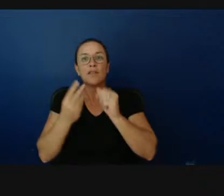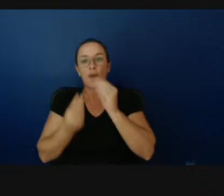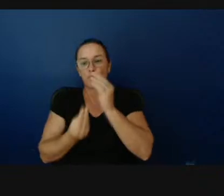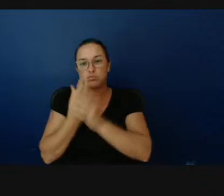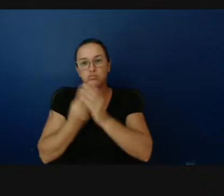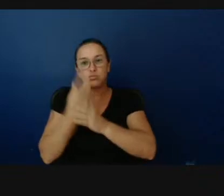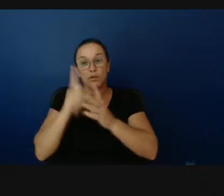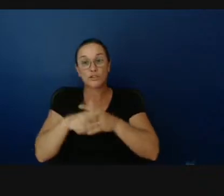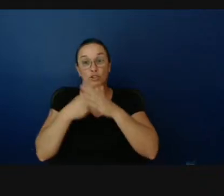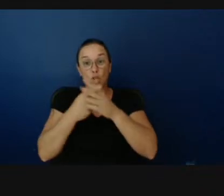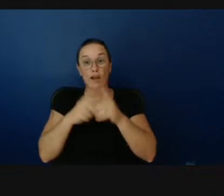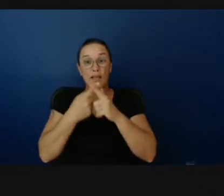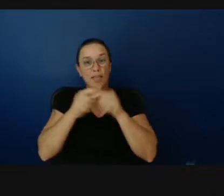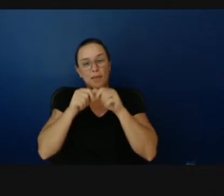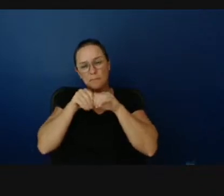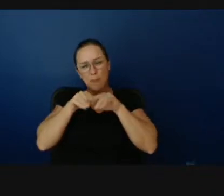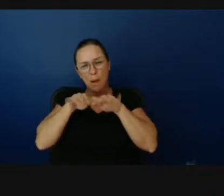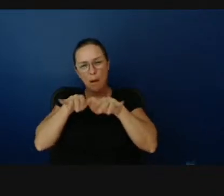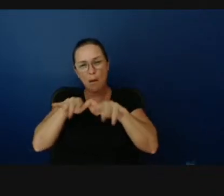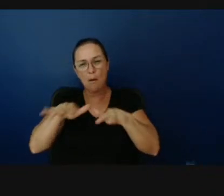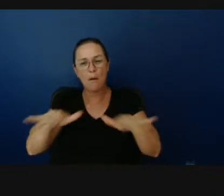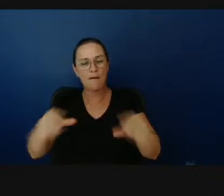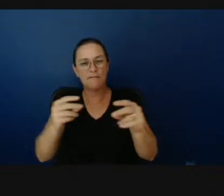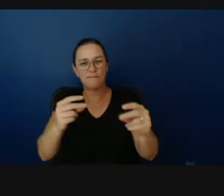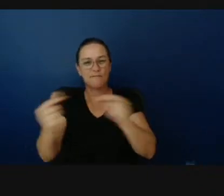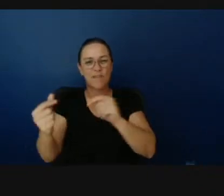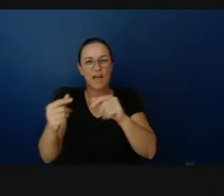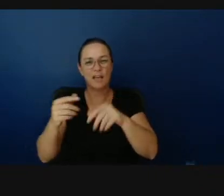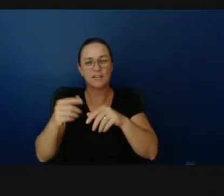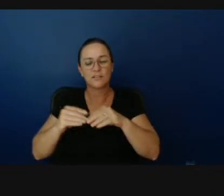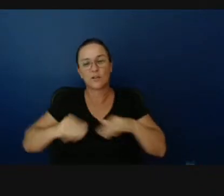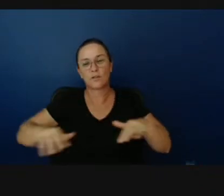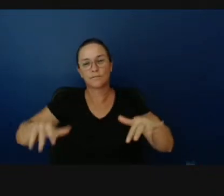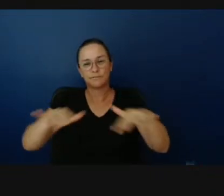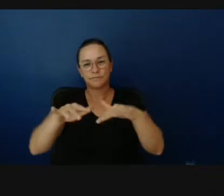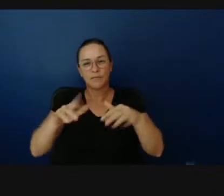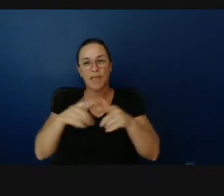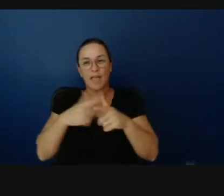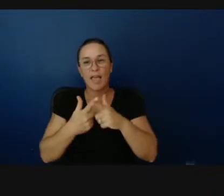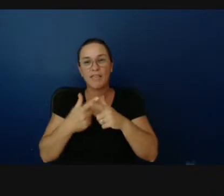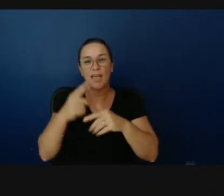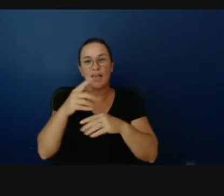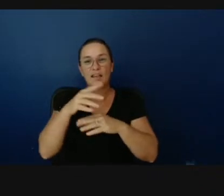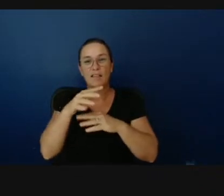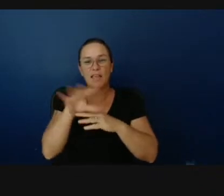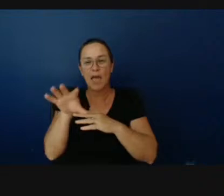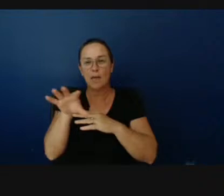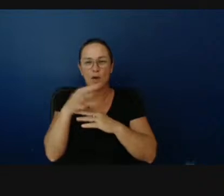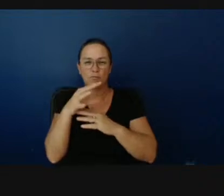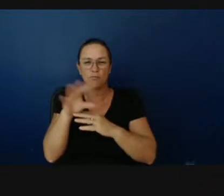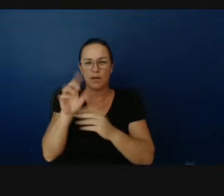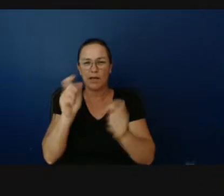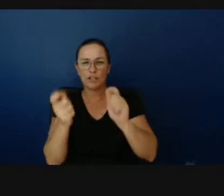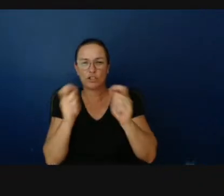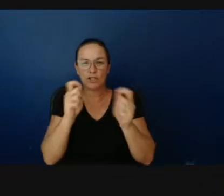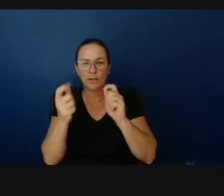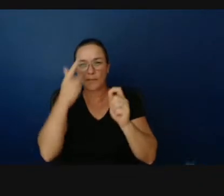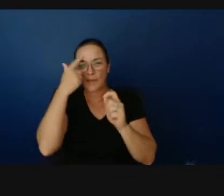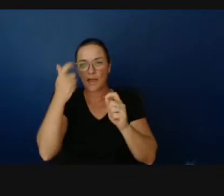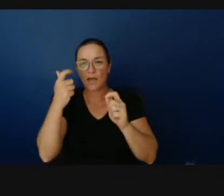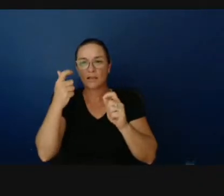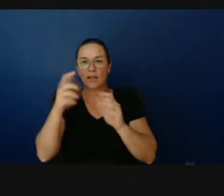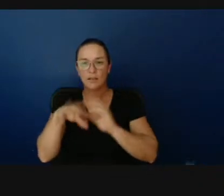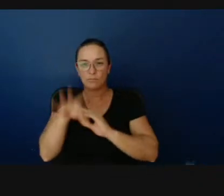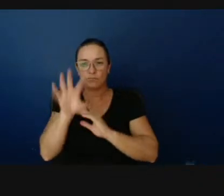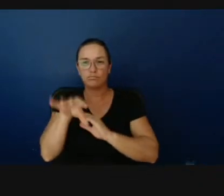quickly flood the caldera floor. The camera perspective is going to adjust a bunch because this is a pan tilt zoom camera, which is really